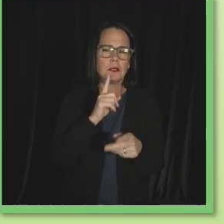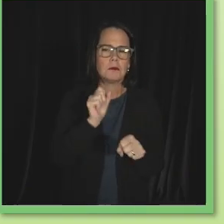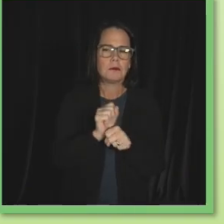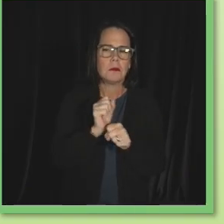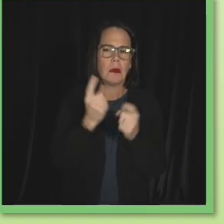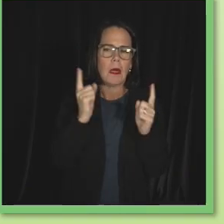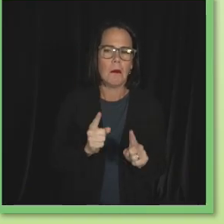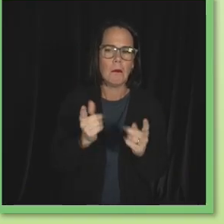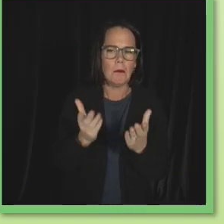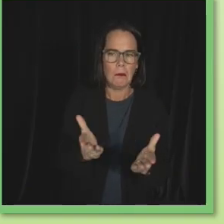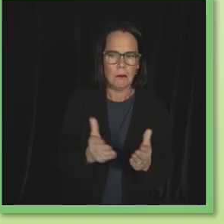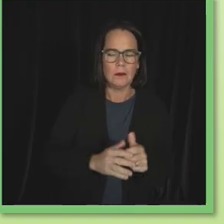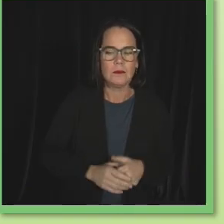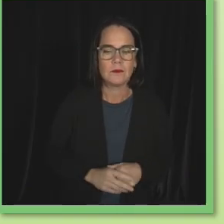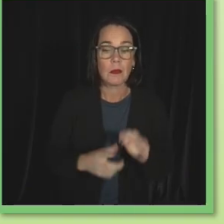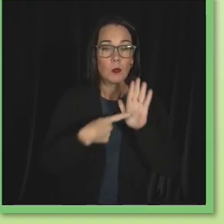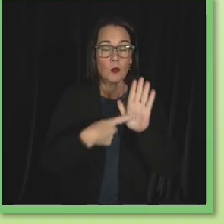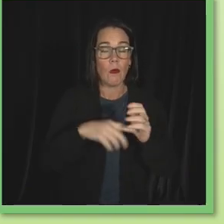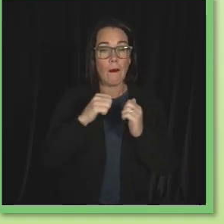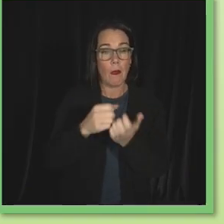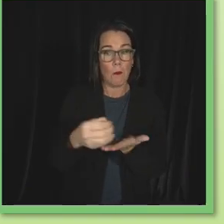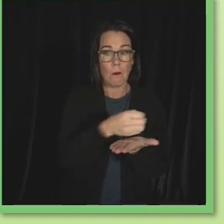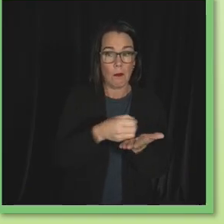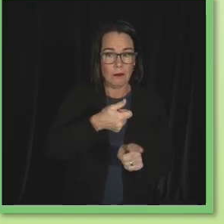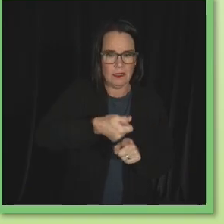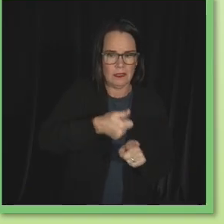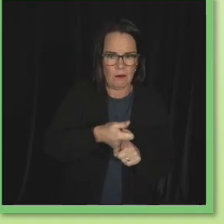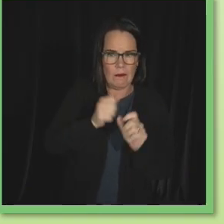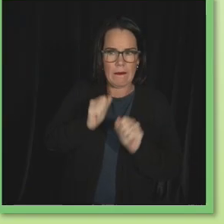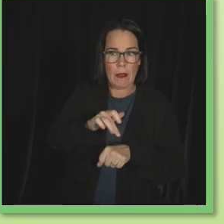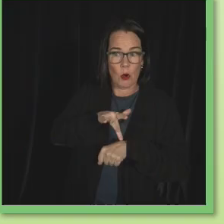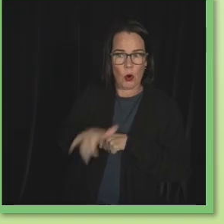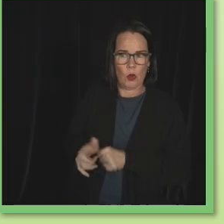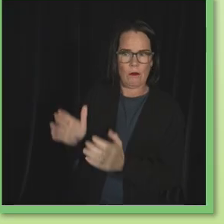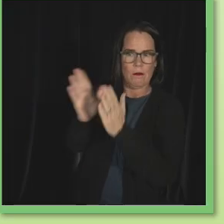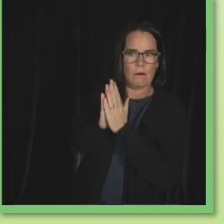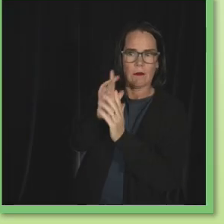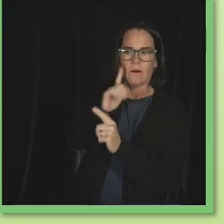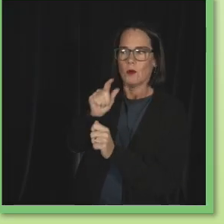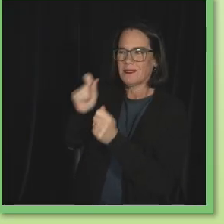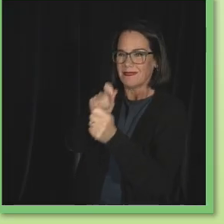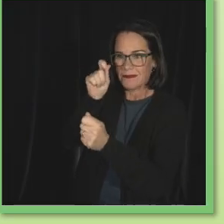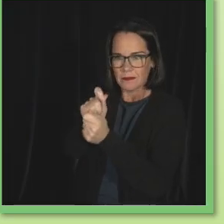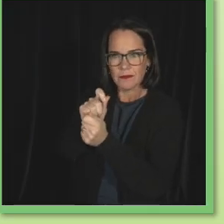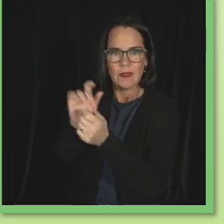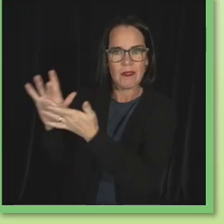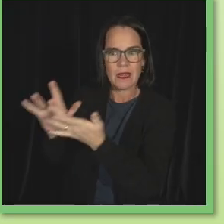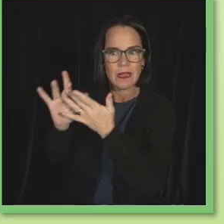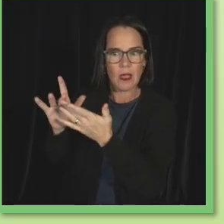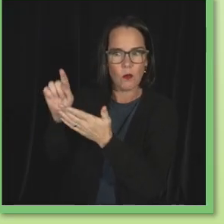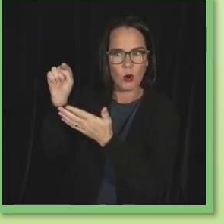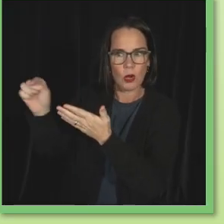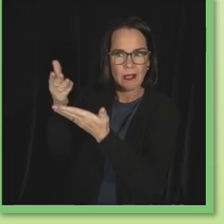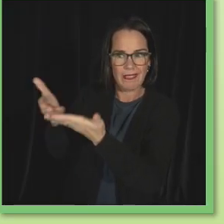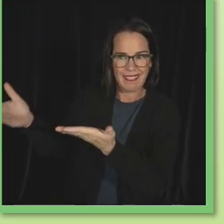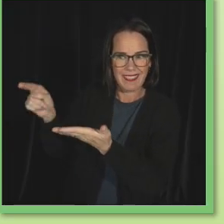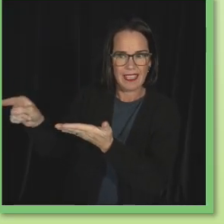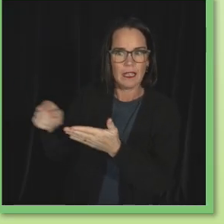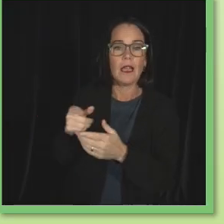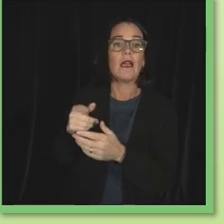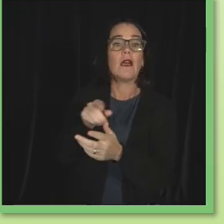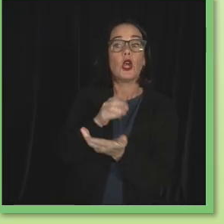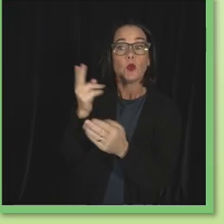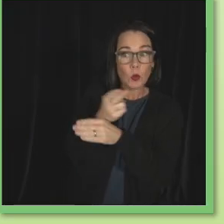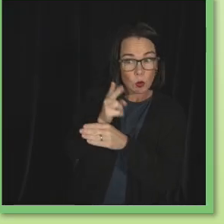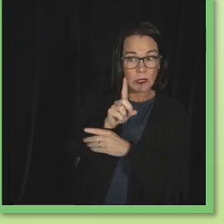going to show you how a pod can declaratively request a specific network resource via DRA.